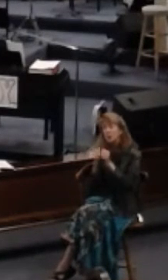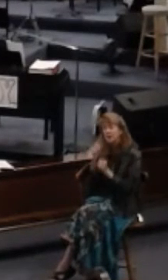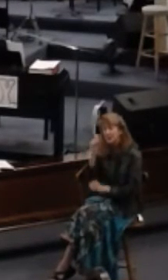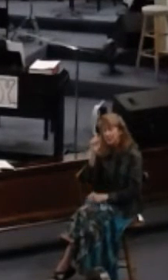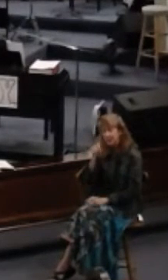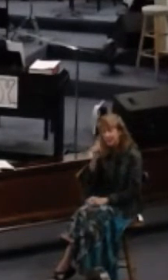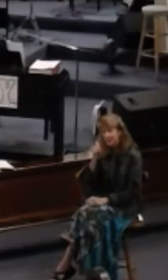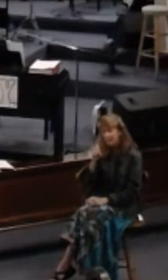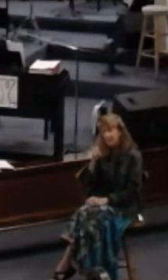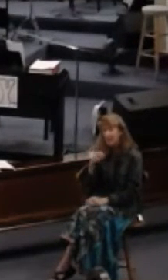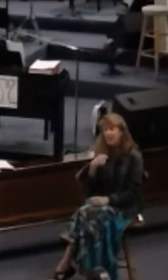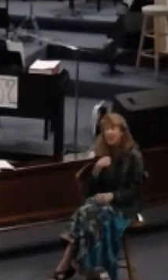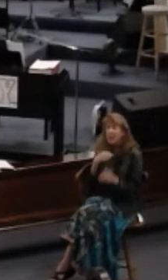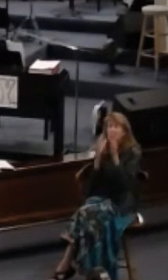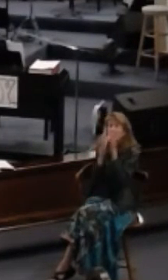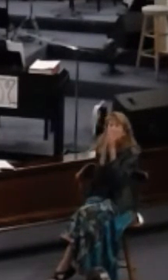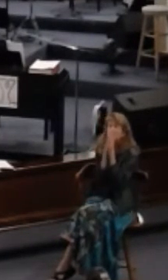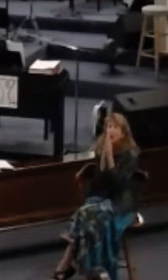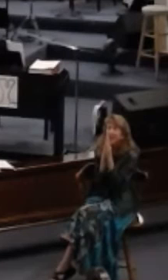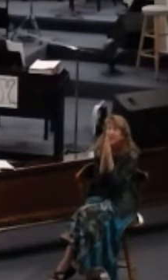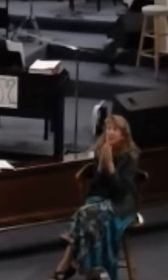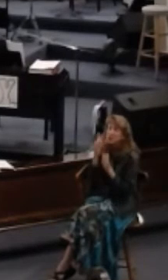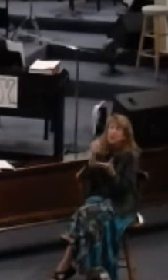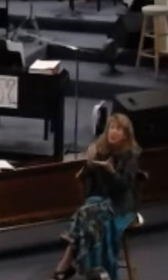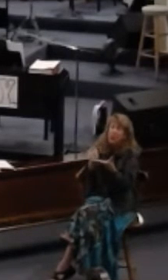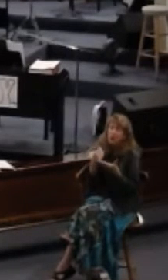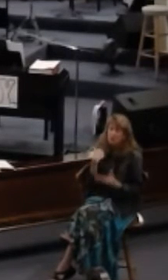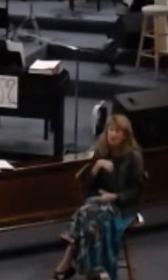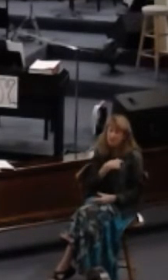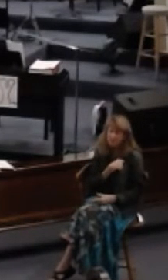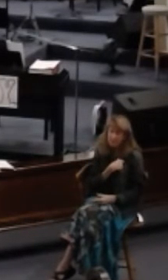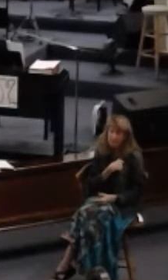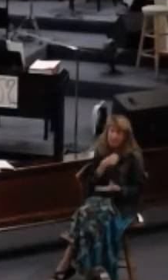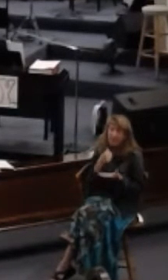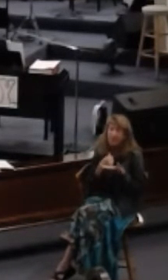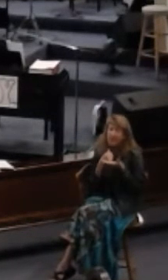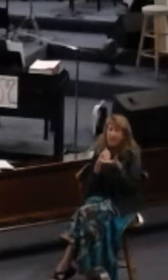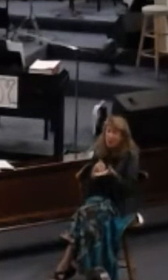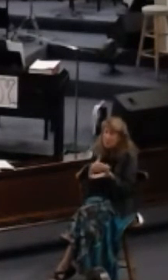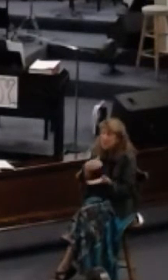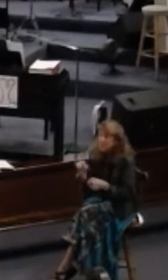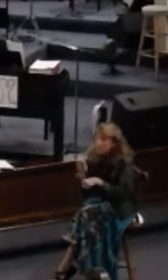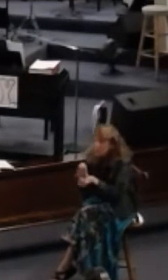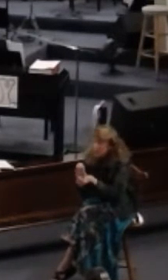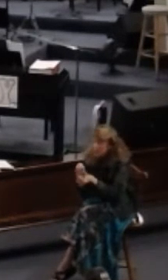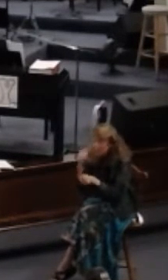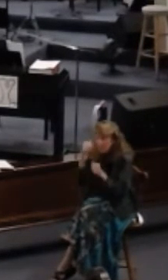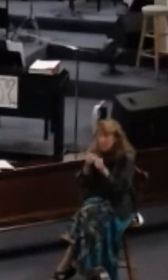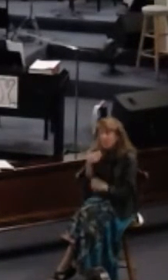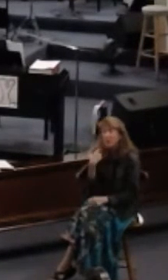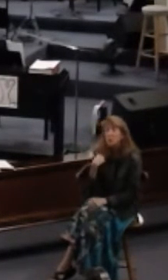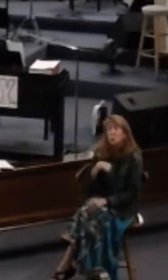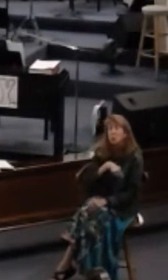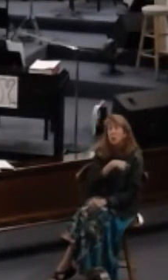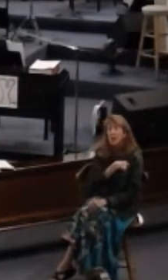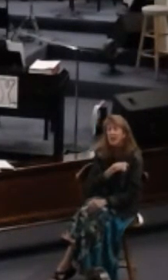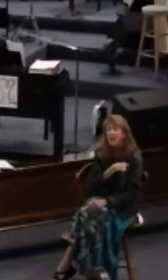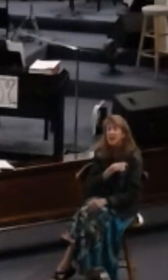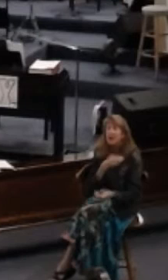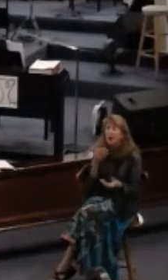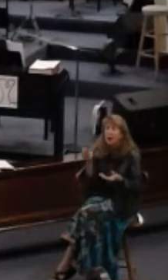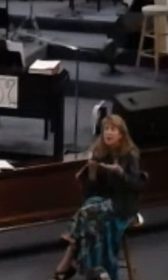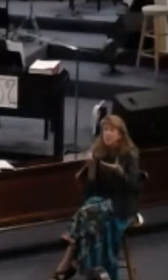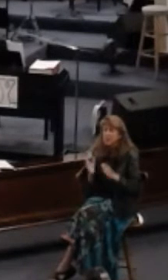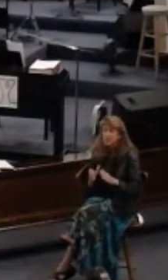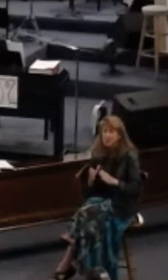Lord, I pray that you would help each one of us, help this church. Remember that we are servants. We are not